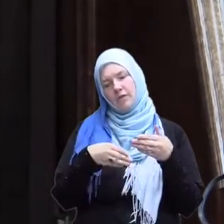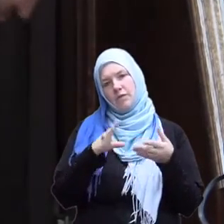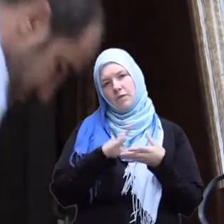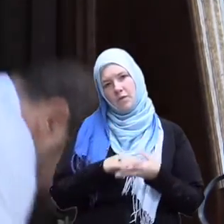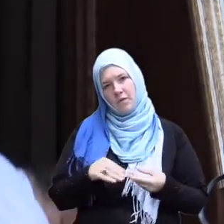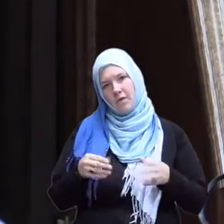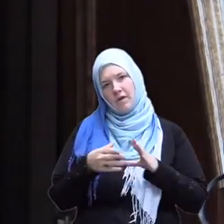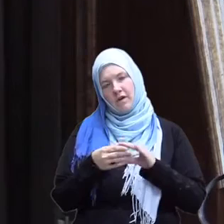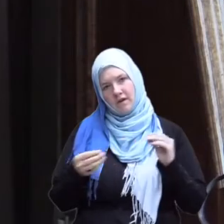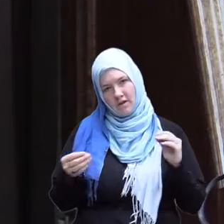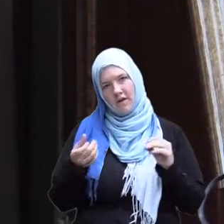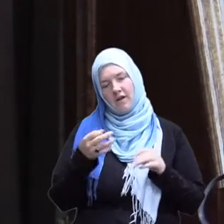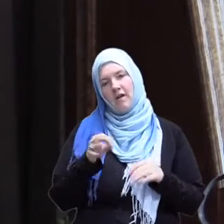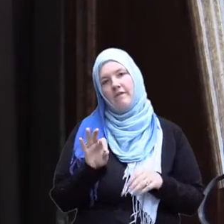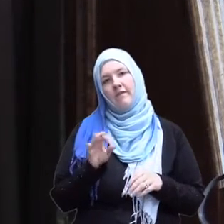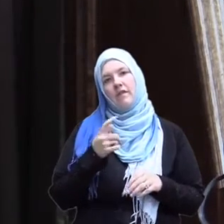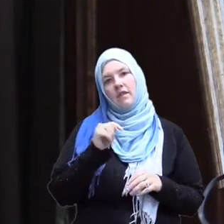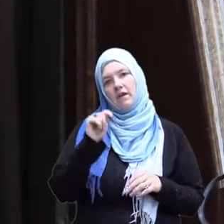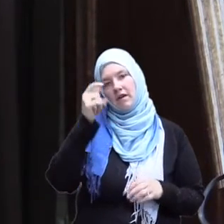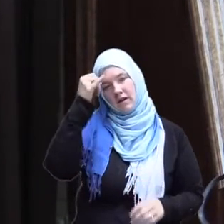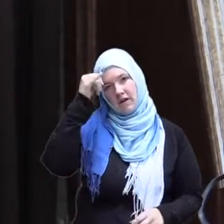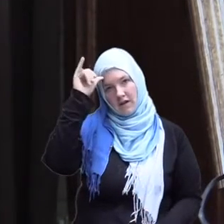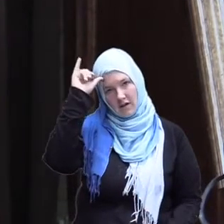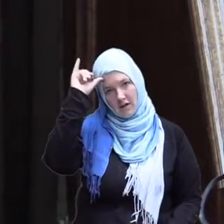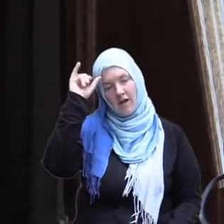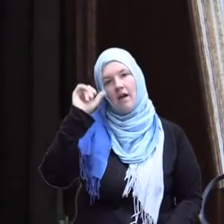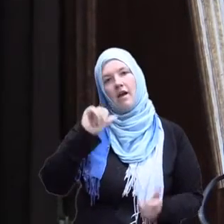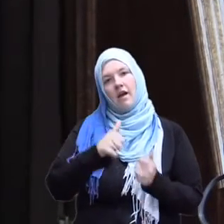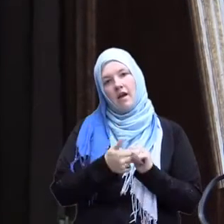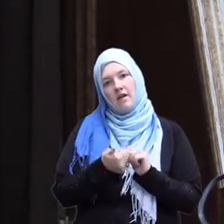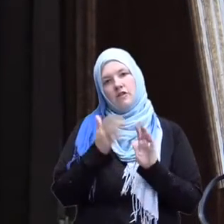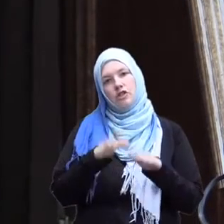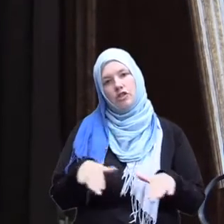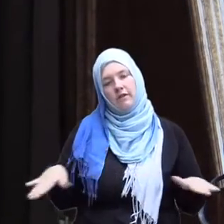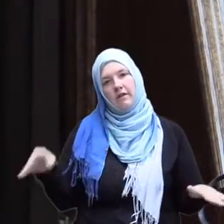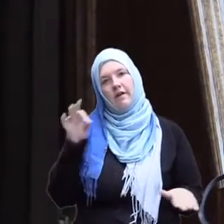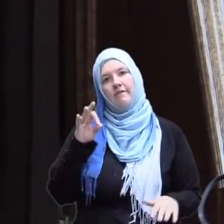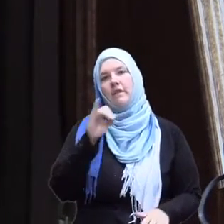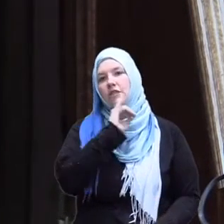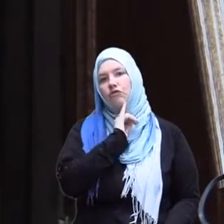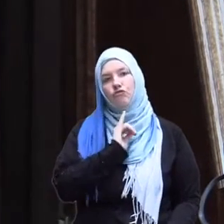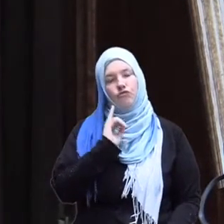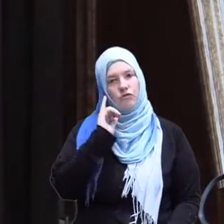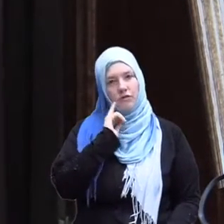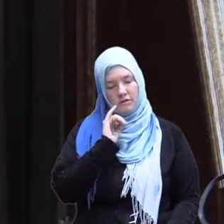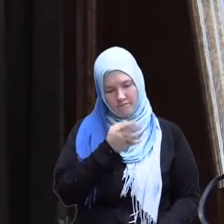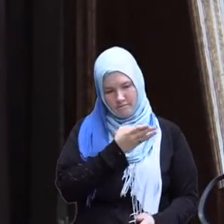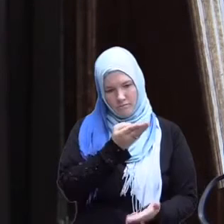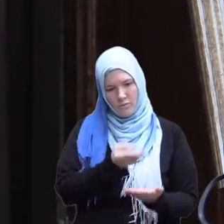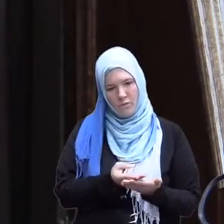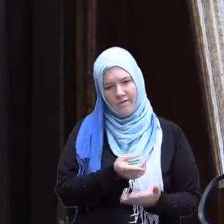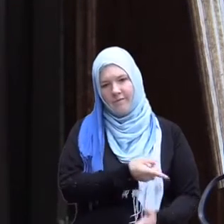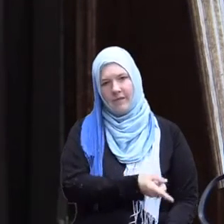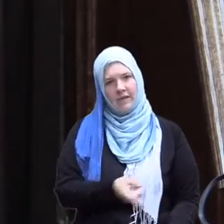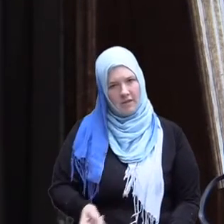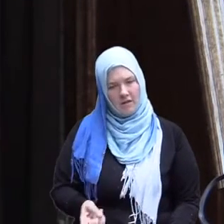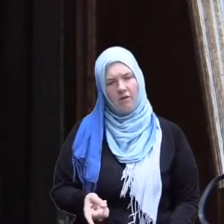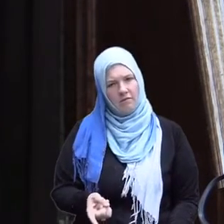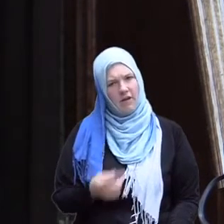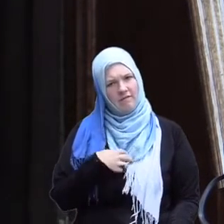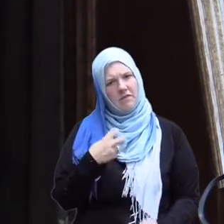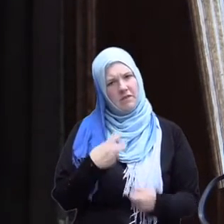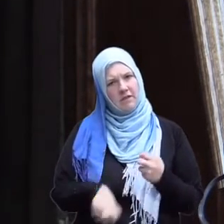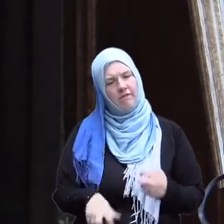cow and how the children of Israel have proven to have harsh